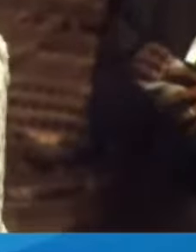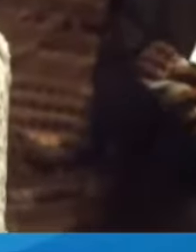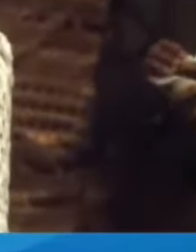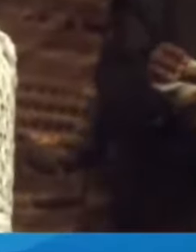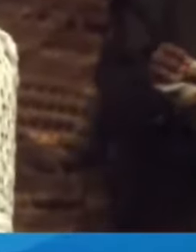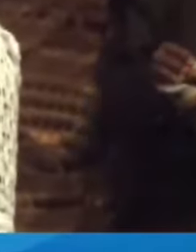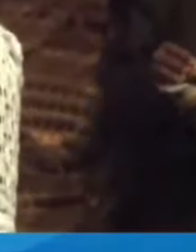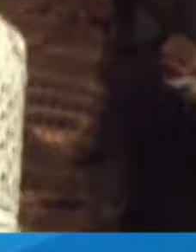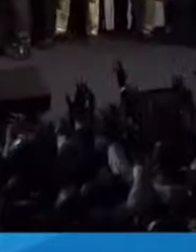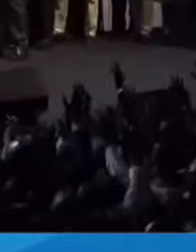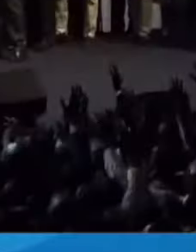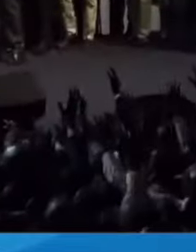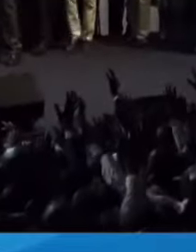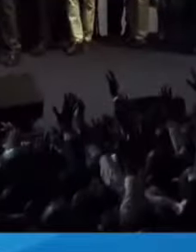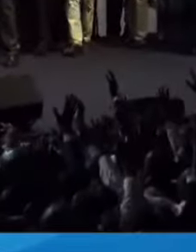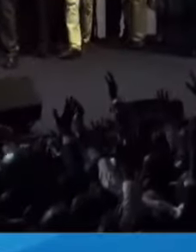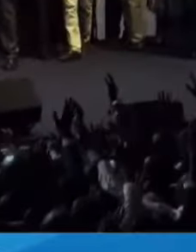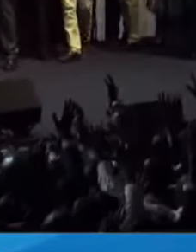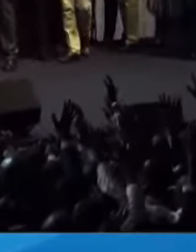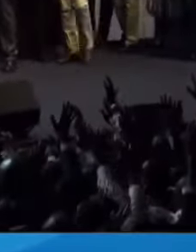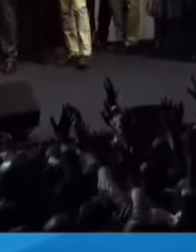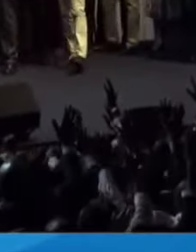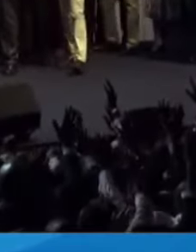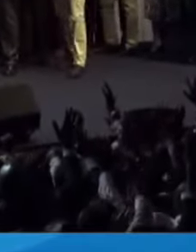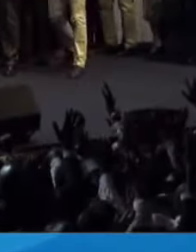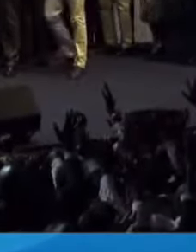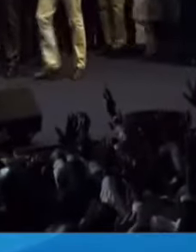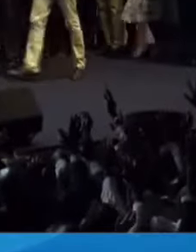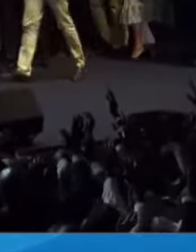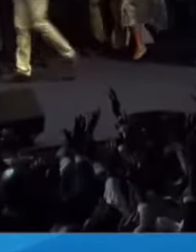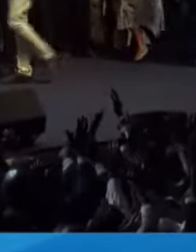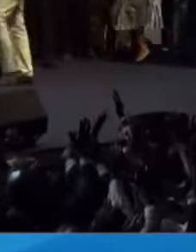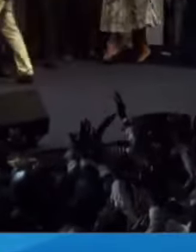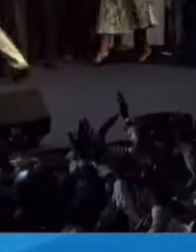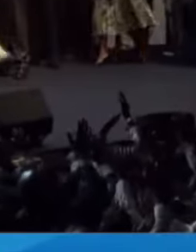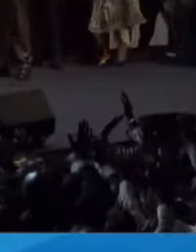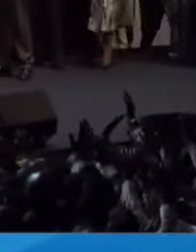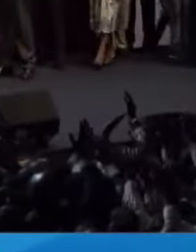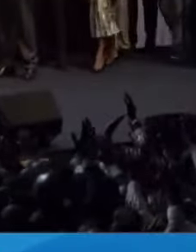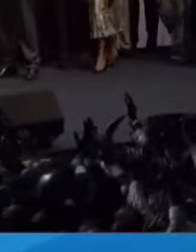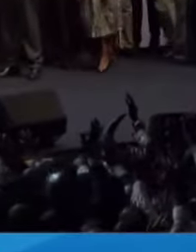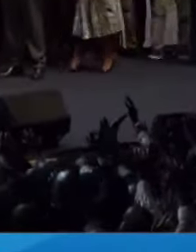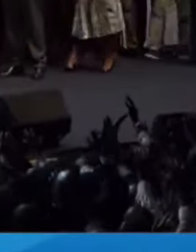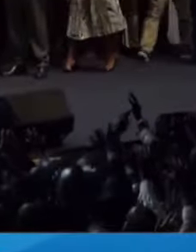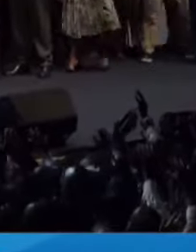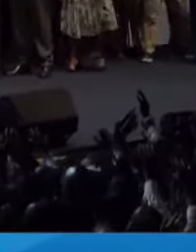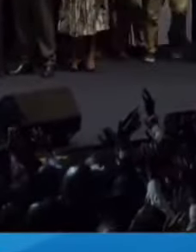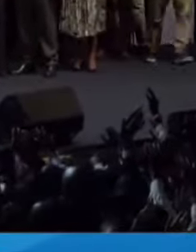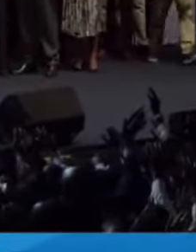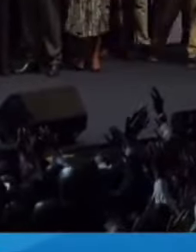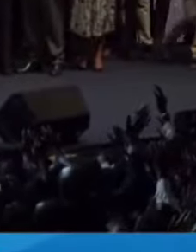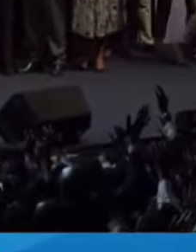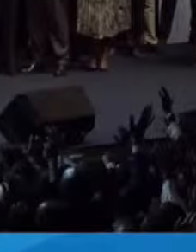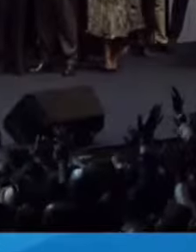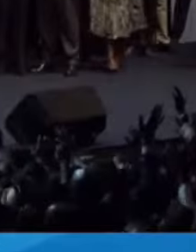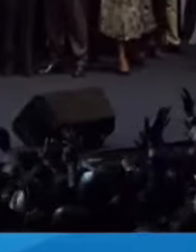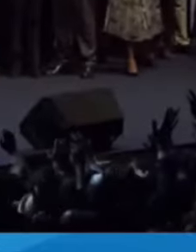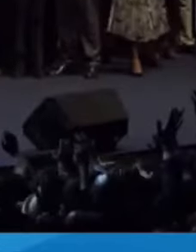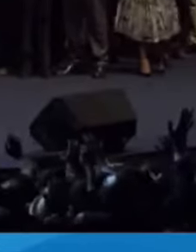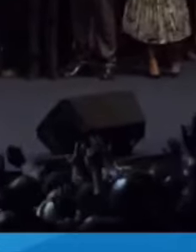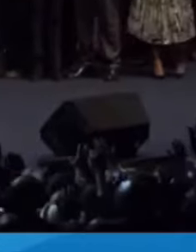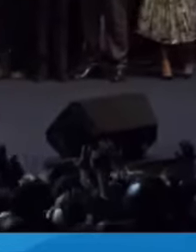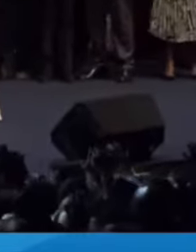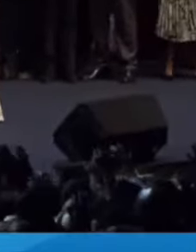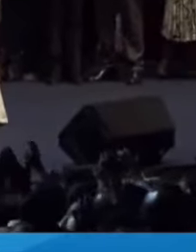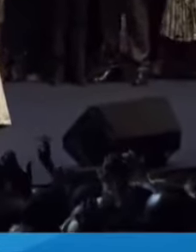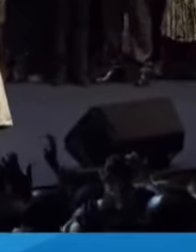God bless his wife to bless his government I'm going to give you all